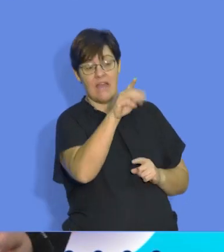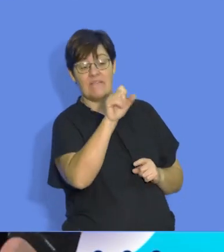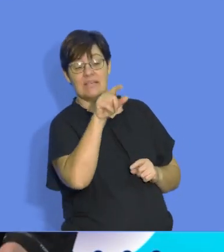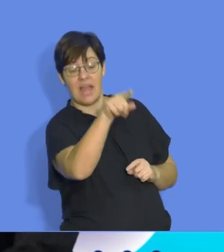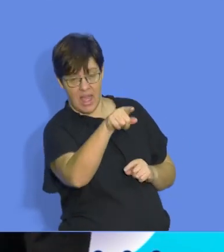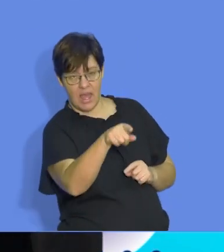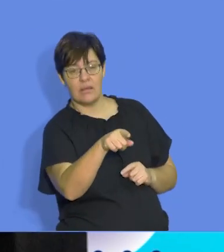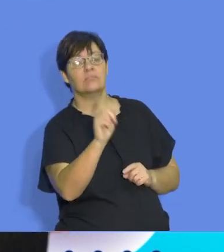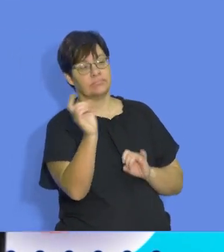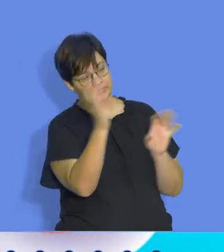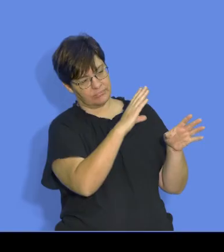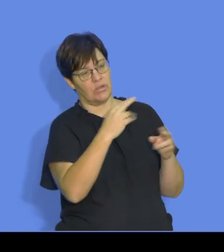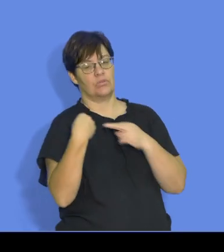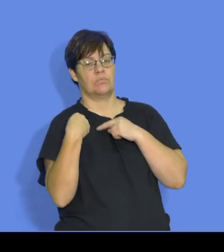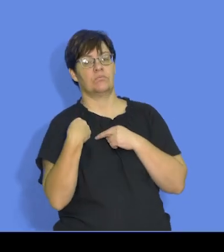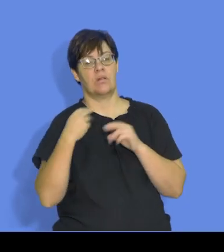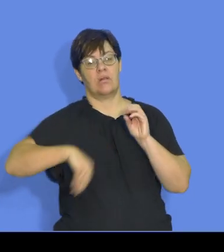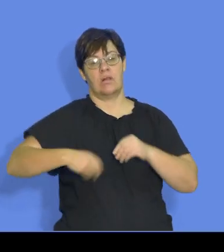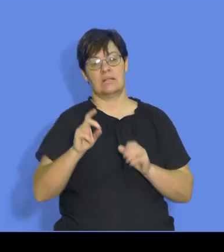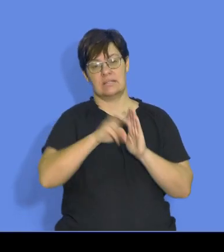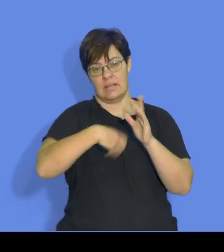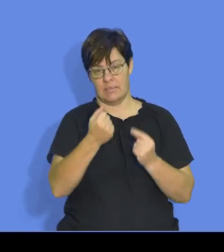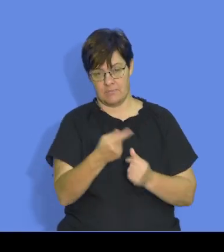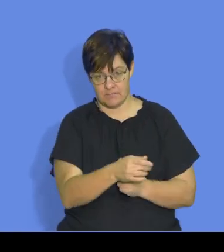held responsible.